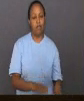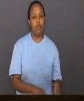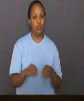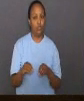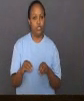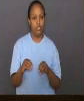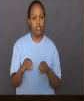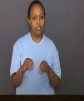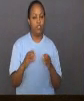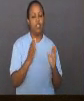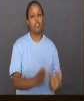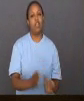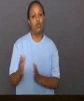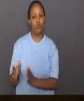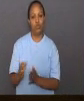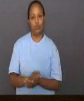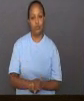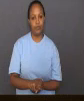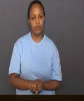Students, let's get ready.